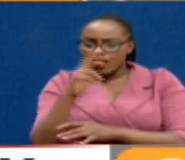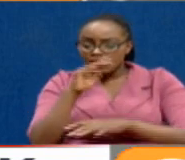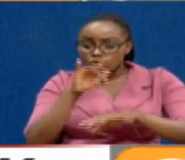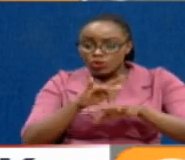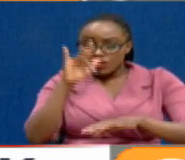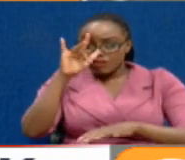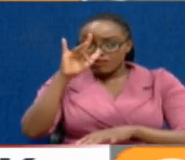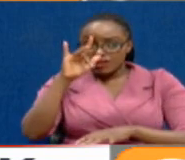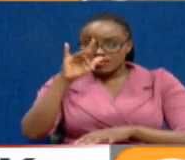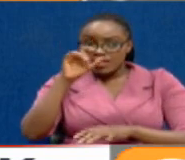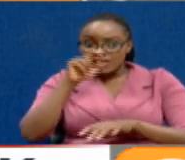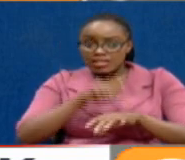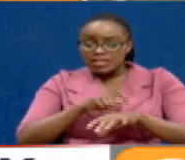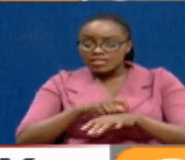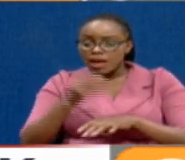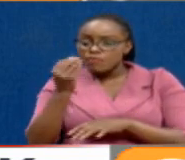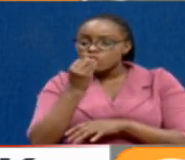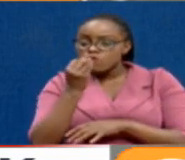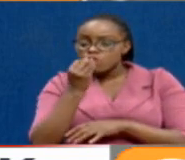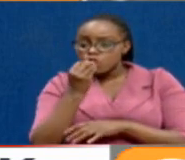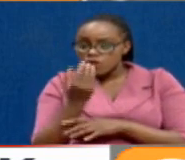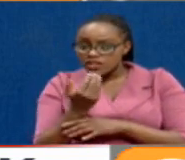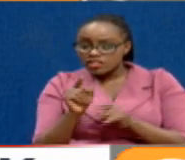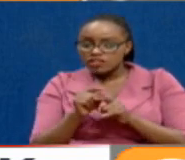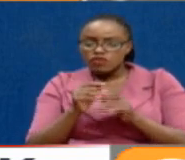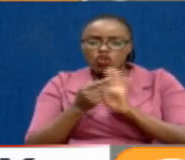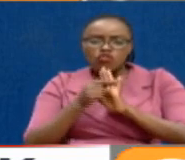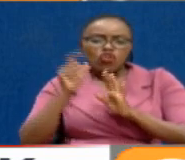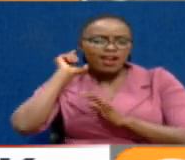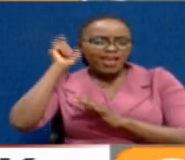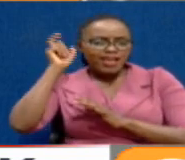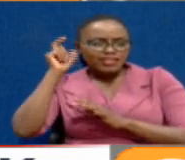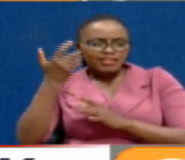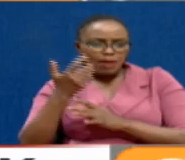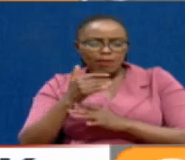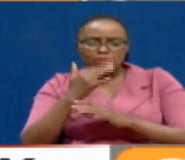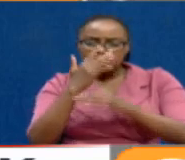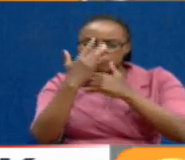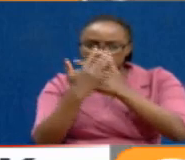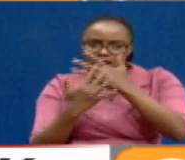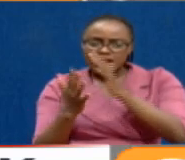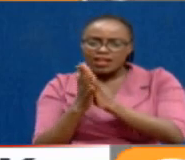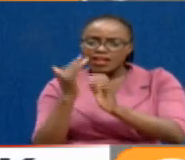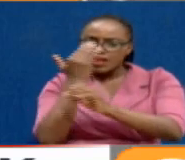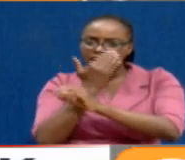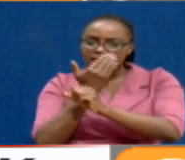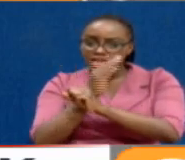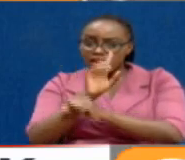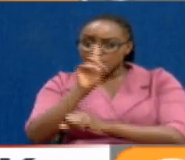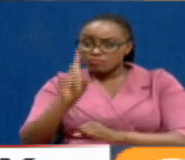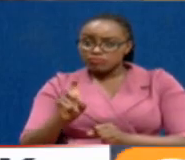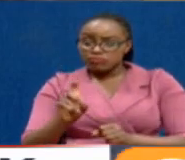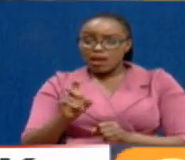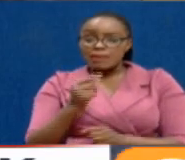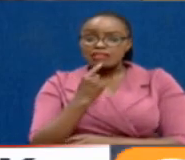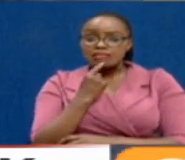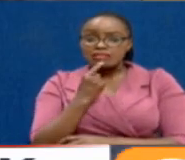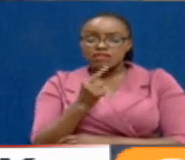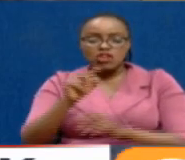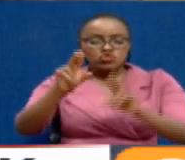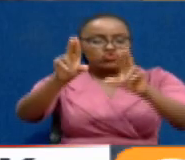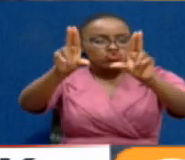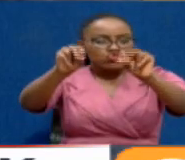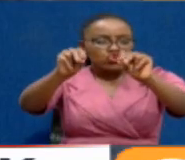contracting it when we feed on animals' products like eggs, milk, blood, and meat? Currently, I would say